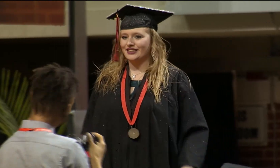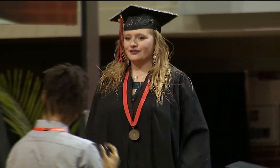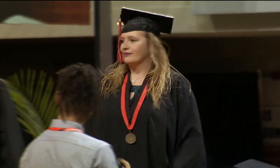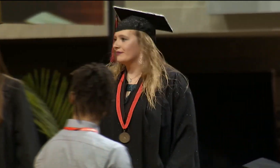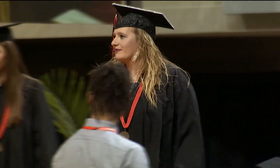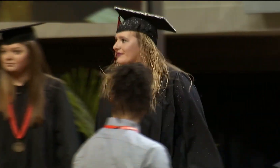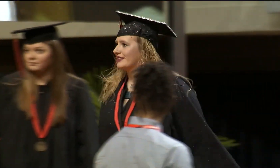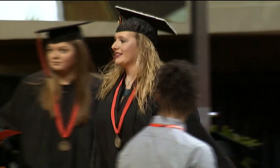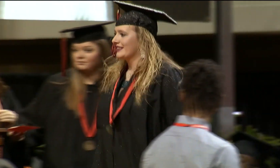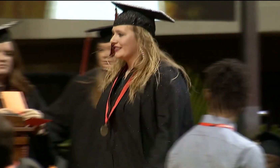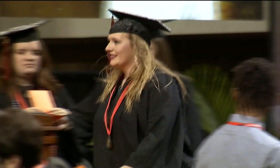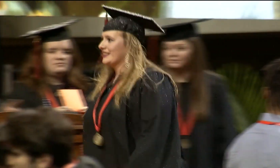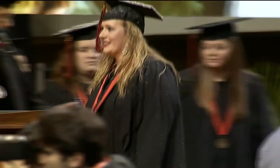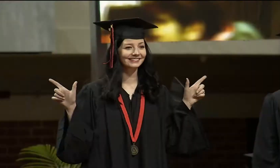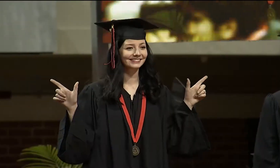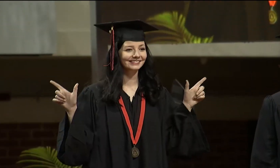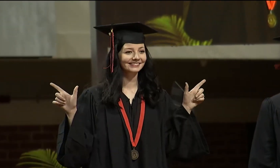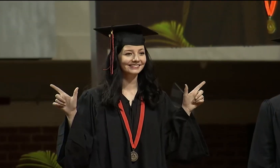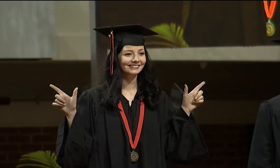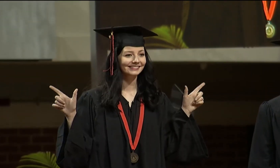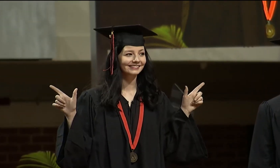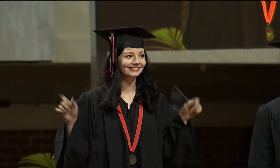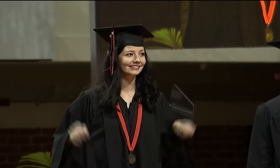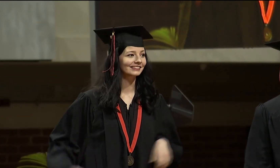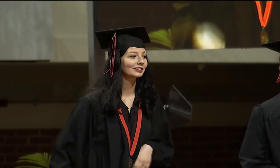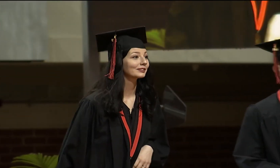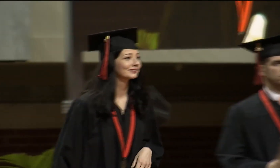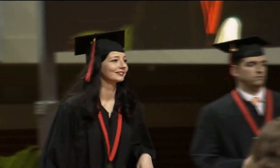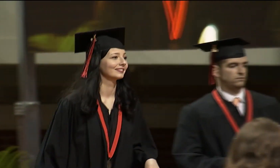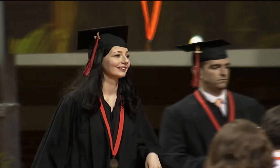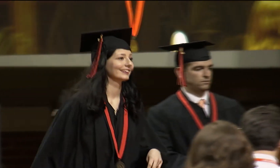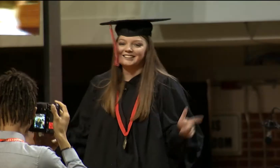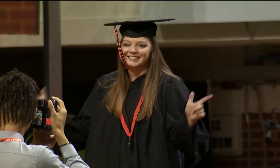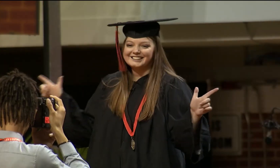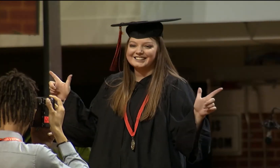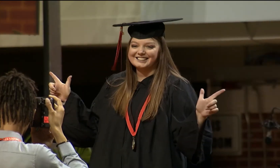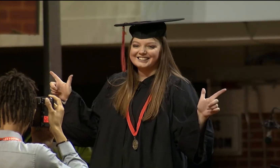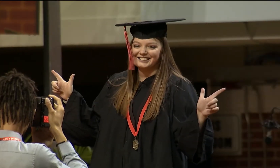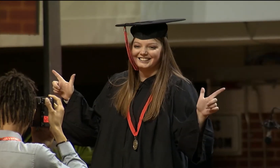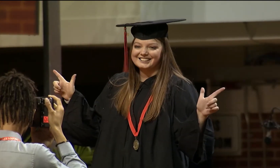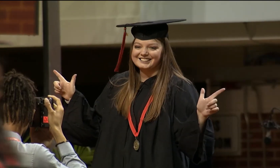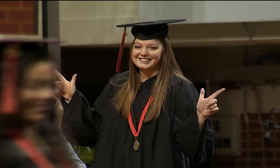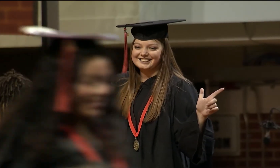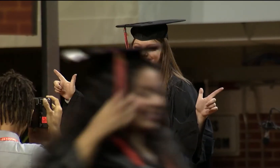Savannah Jordan Lander. Sophia Sharp.